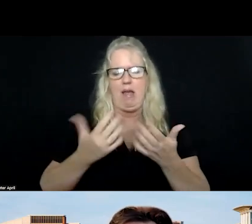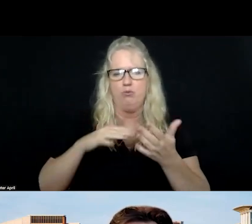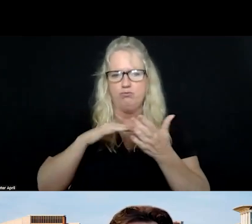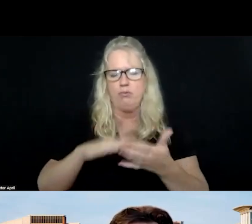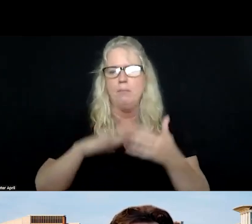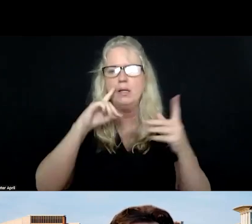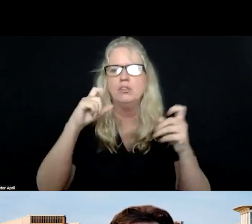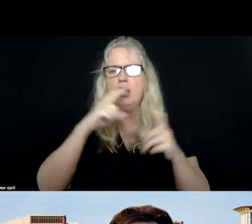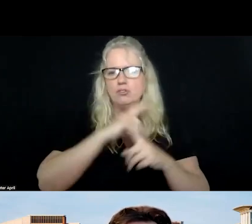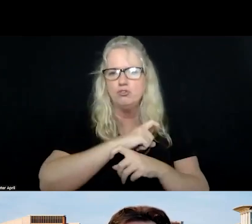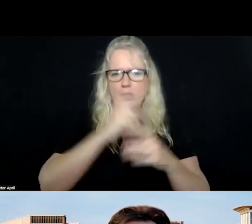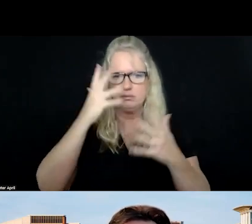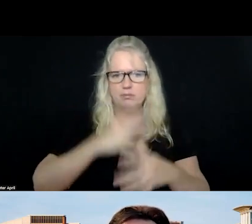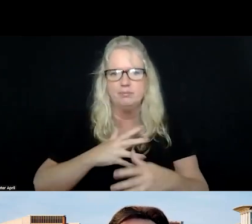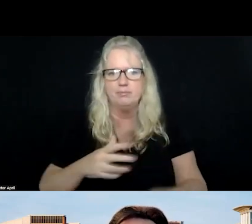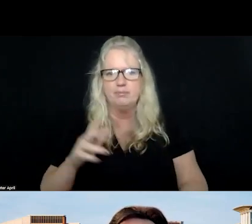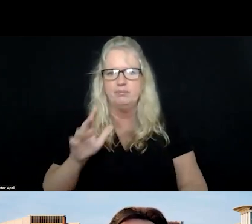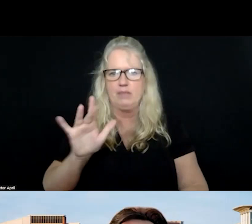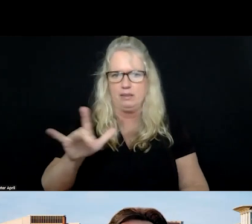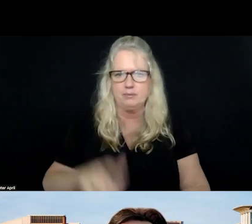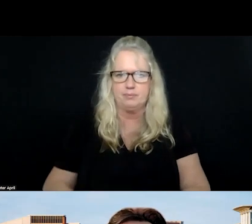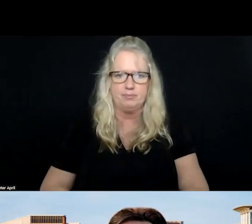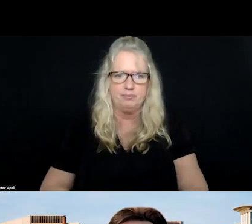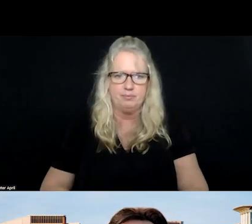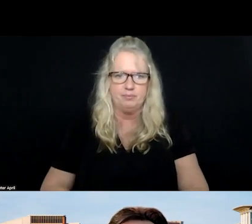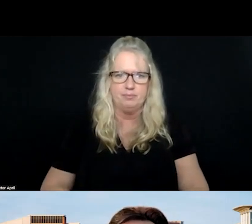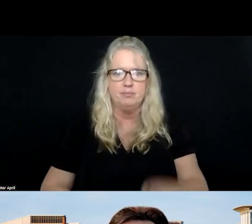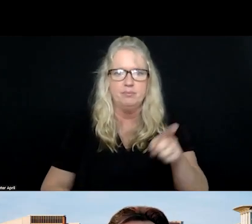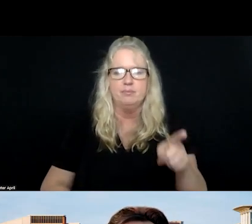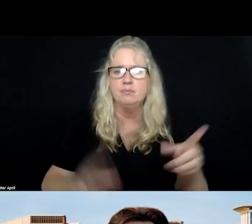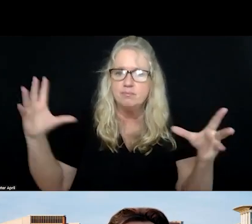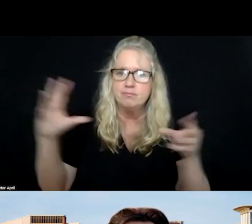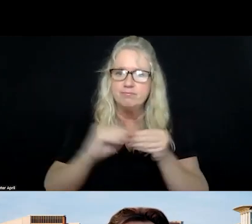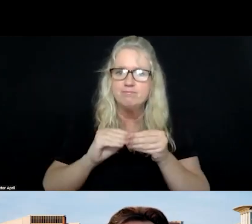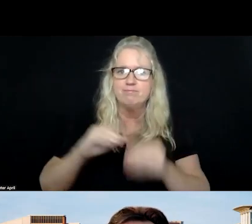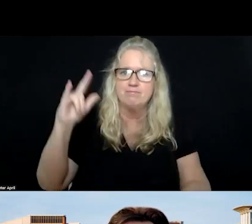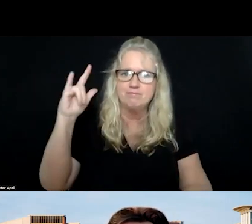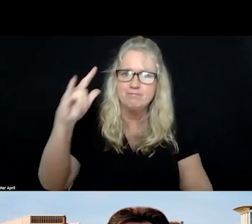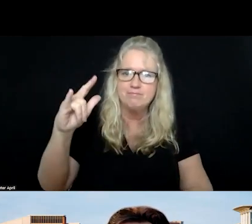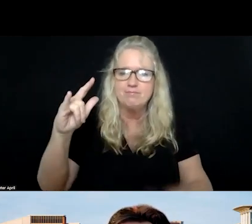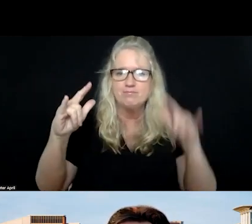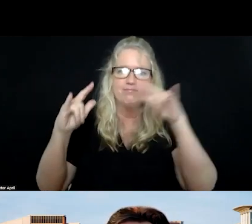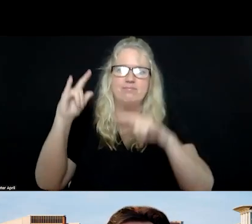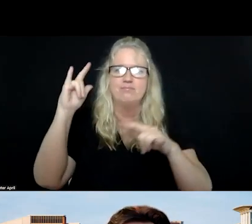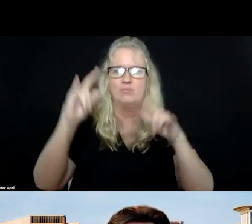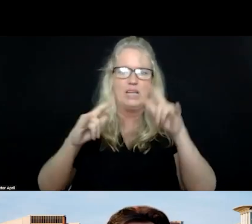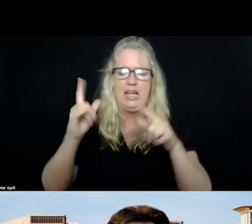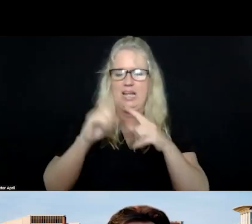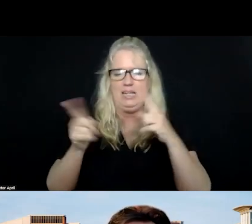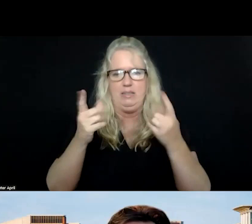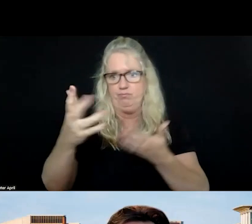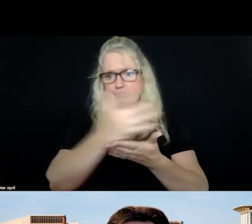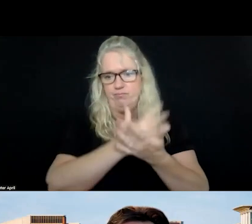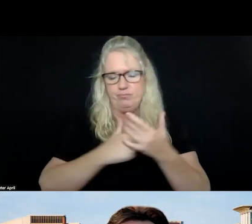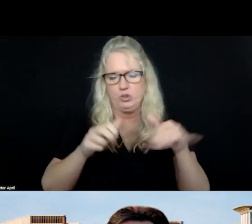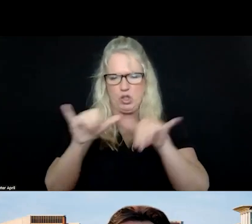complex tragedies. Click, please. They would take all the airplanes that went into the sky in some common database, and they